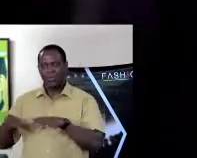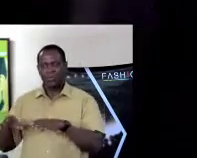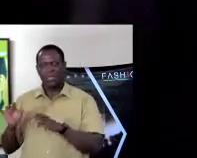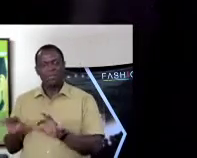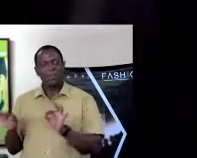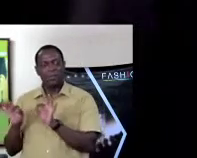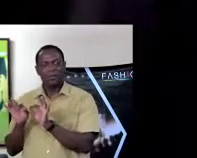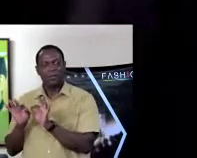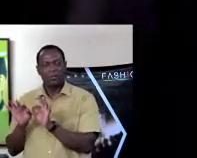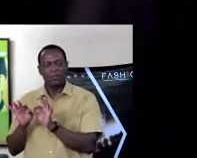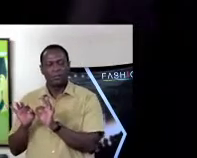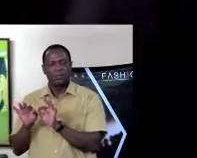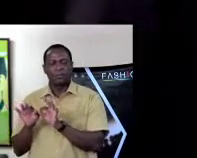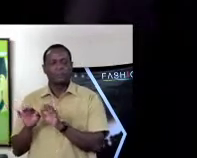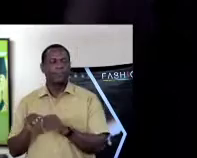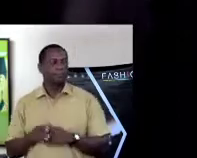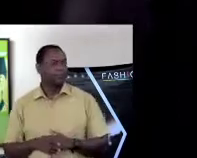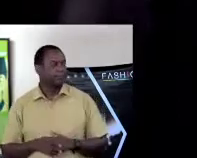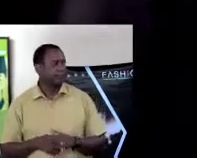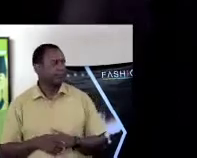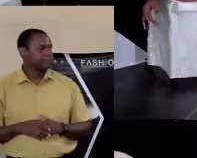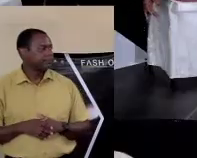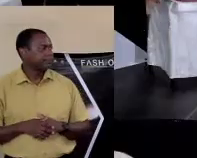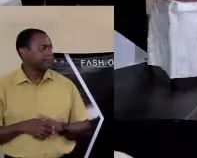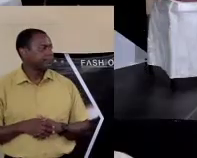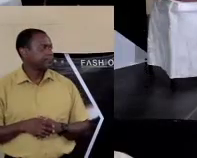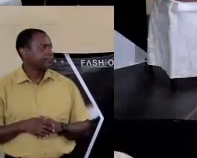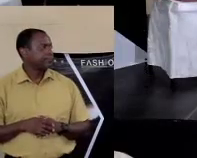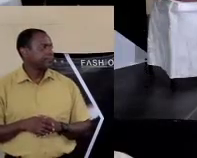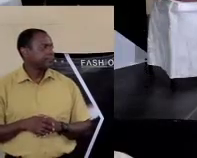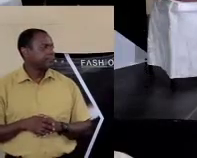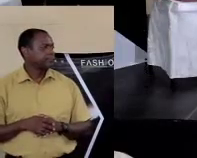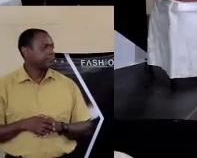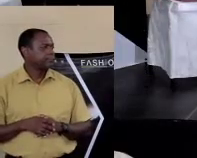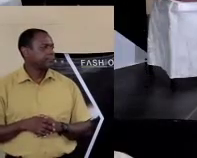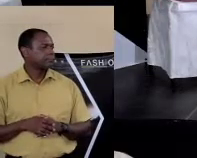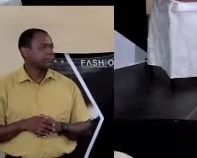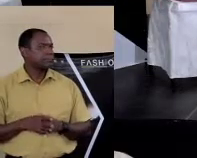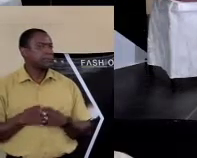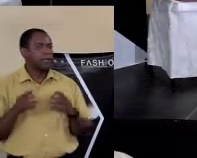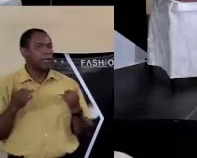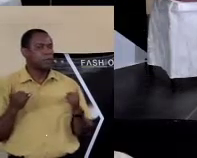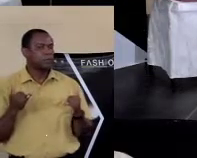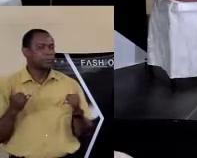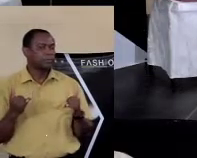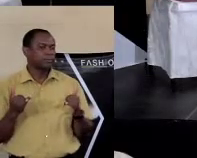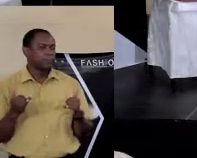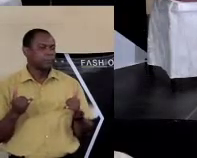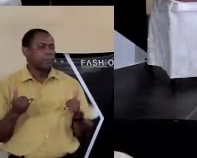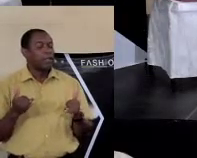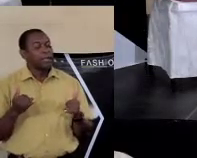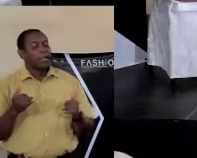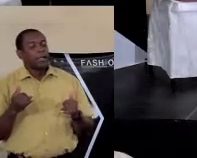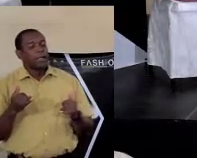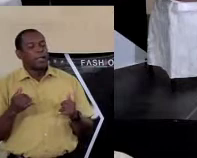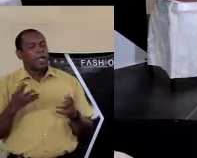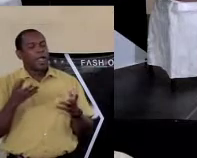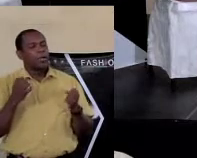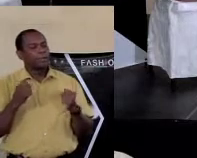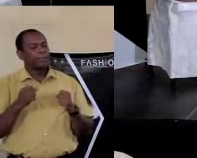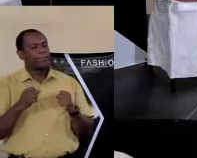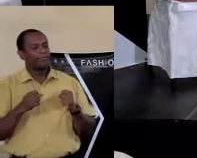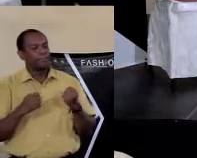very important to development of the Caribbean aesthetic. Exactly. Now, I'm going to be devil's advocate a little bit here,